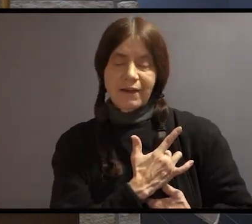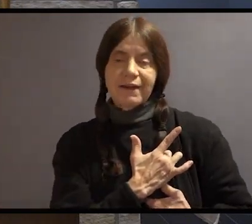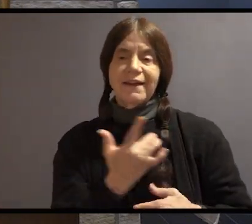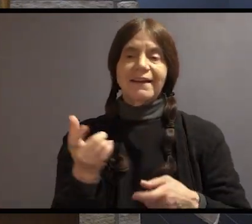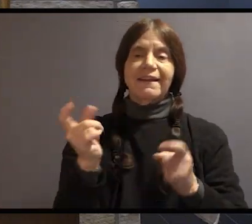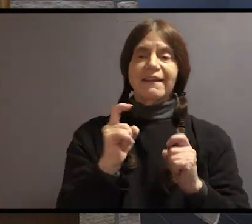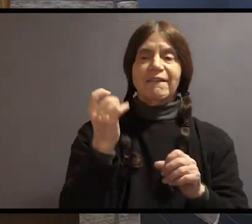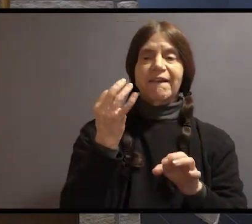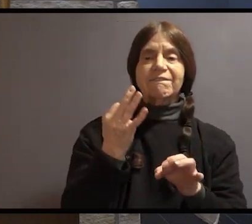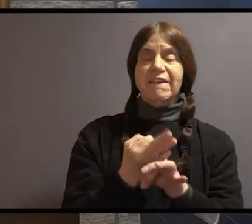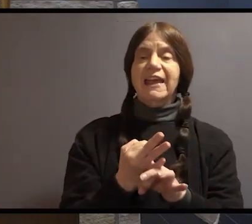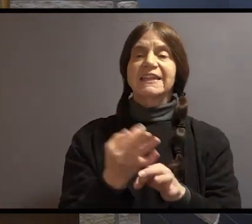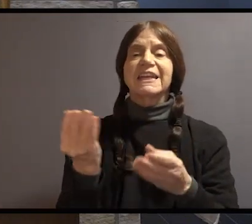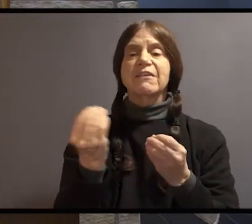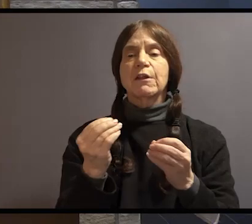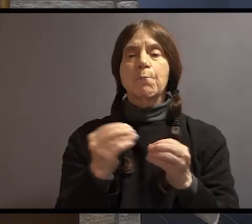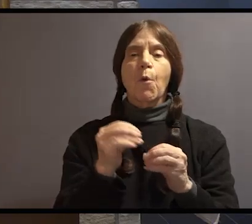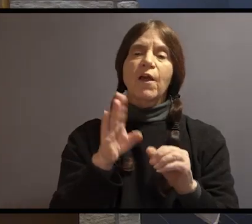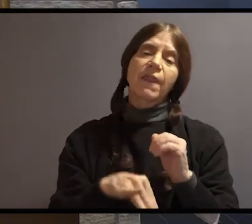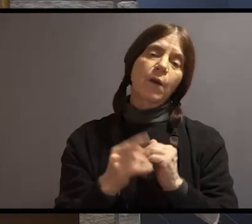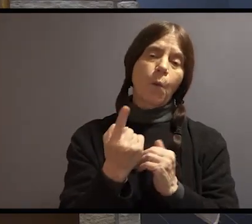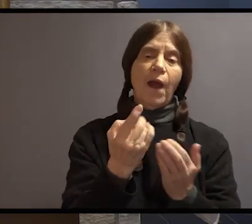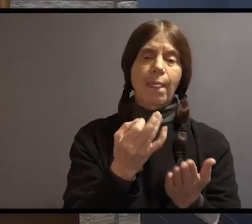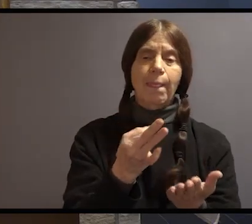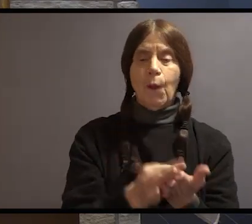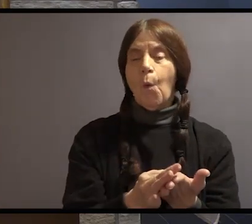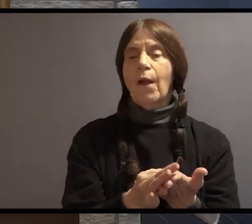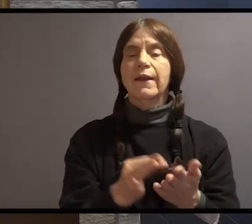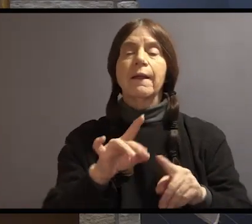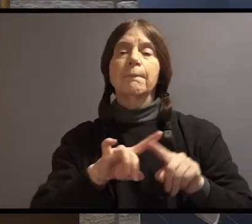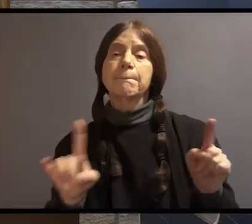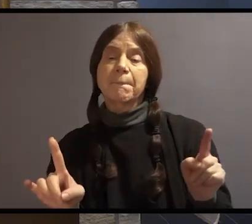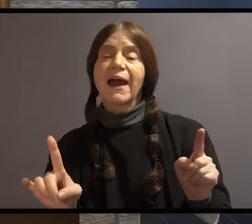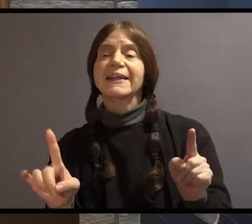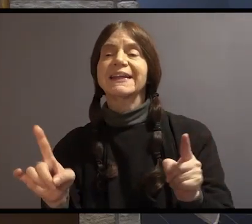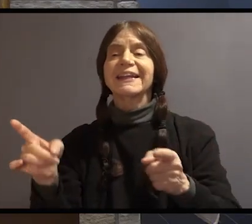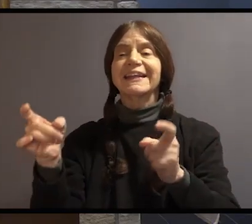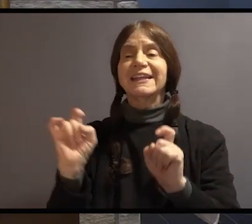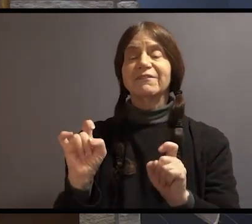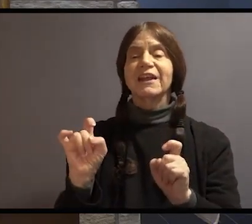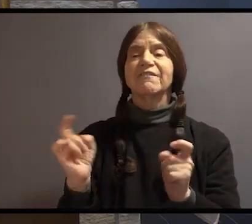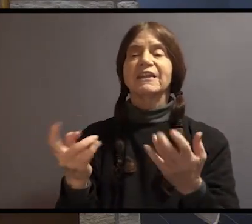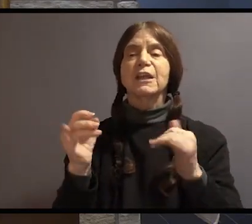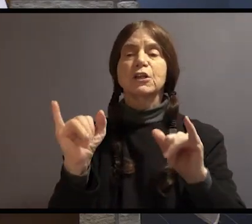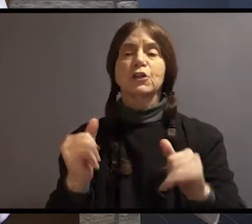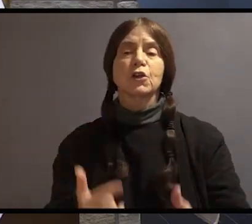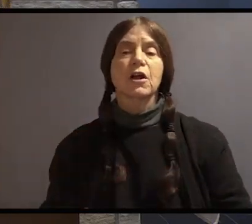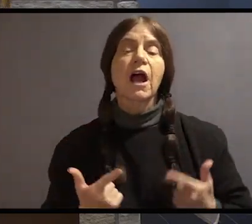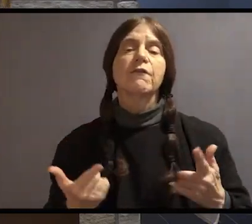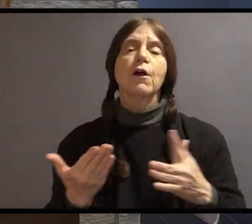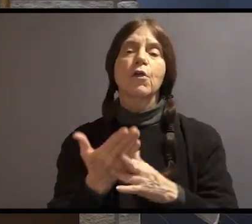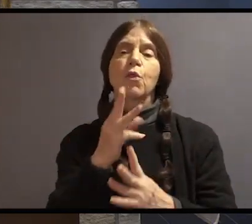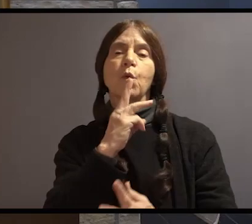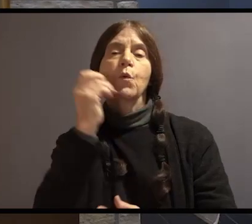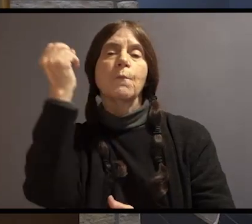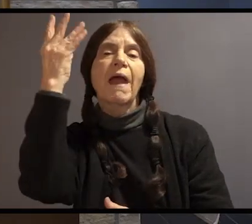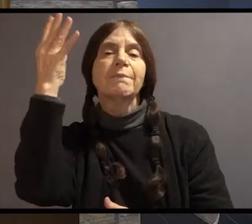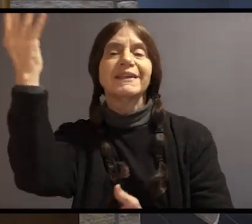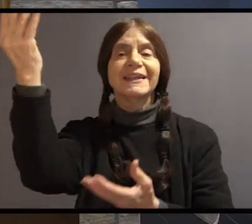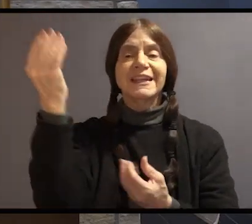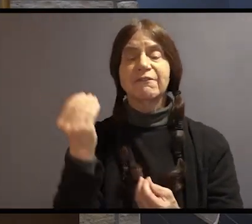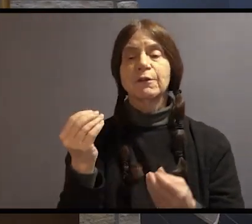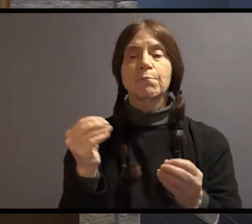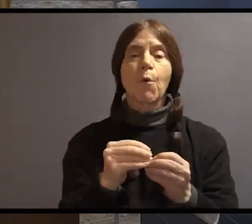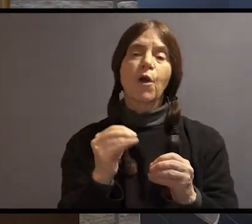offering us more than a denarius, but eternal salvation. Through baptism, He offered to us more than just a